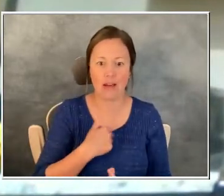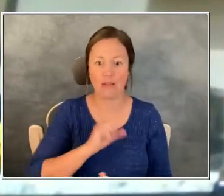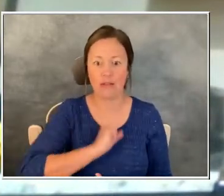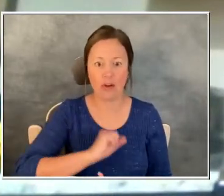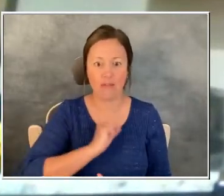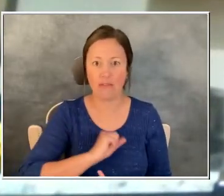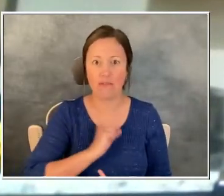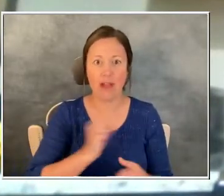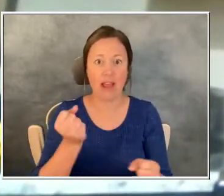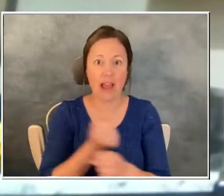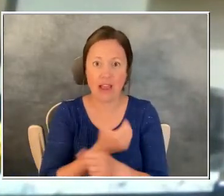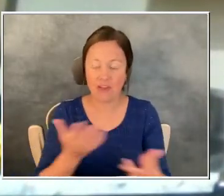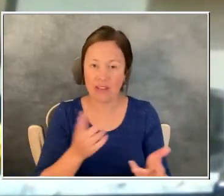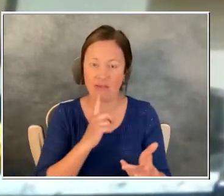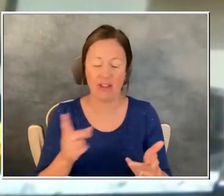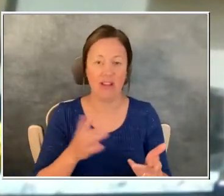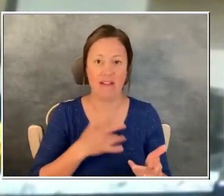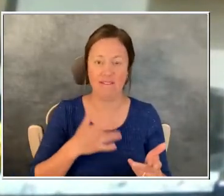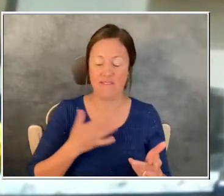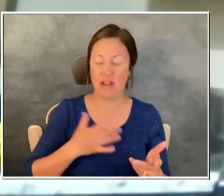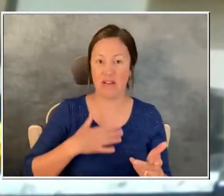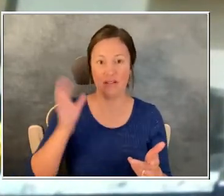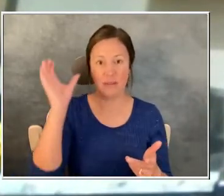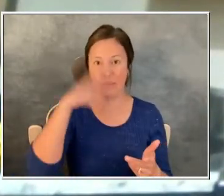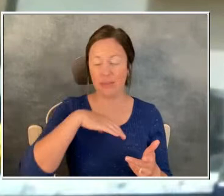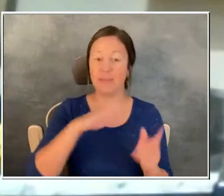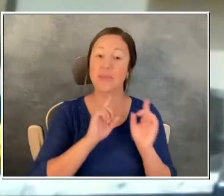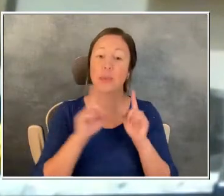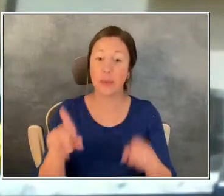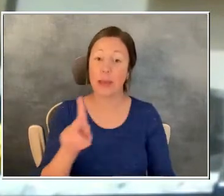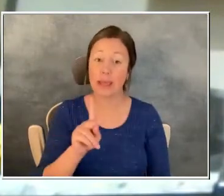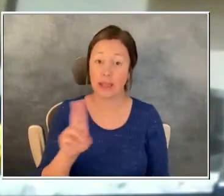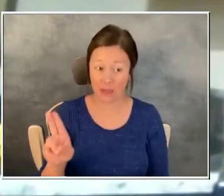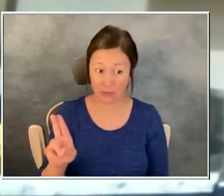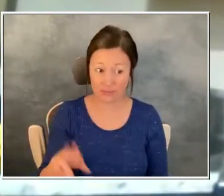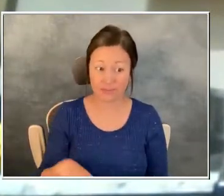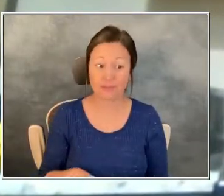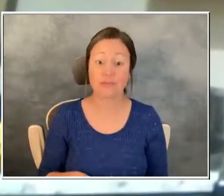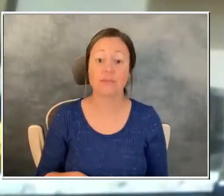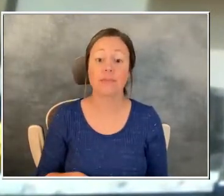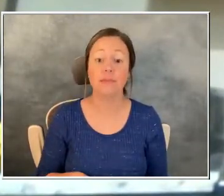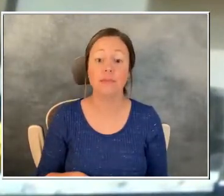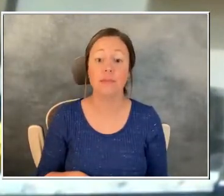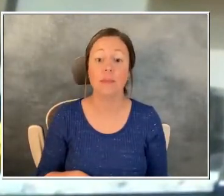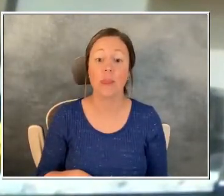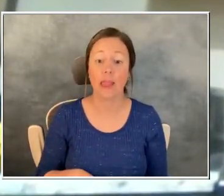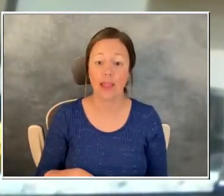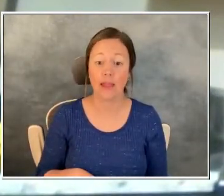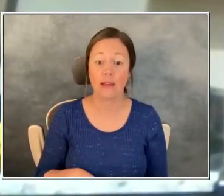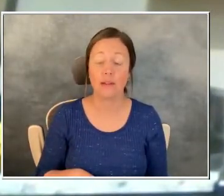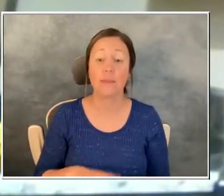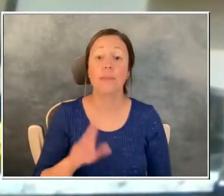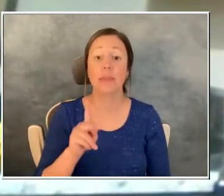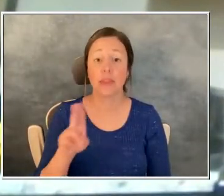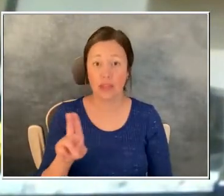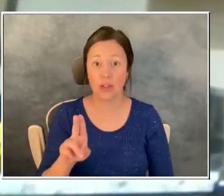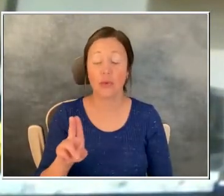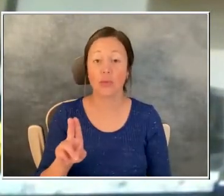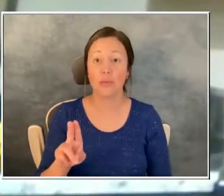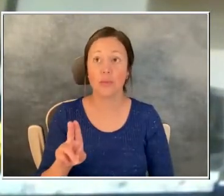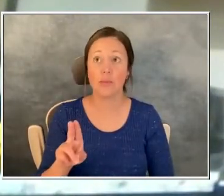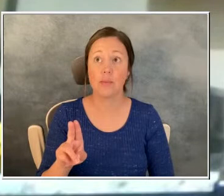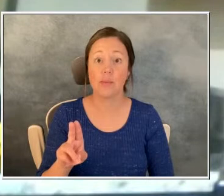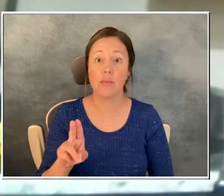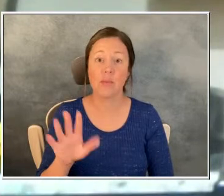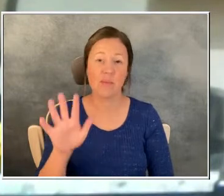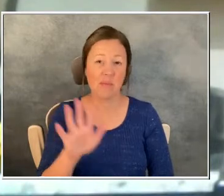everything was kind of shutting down. So I went to KU, which I didn't go to the first time. I went to KU, and within